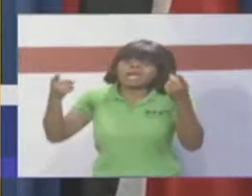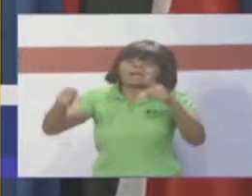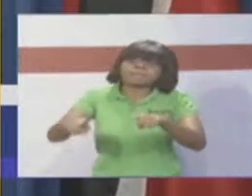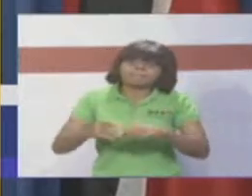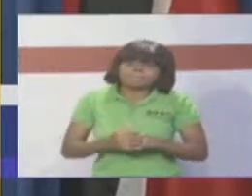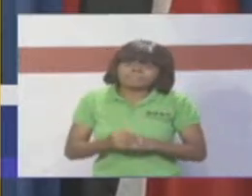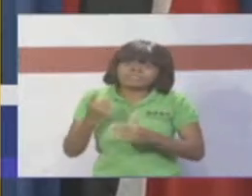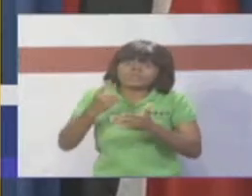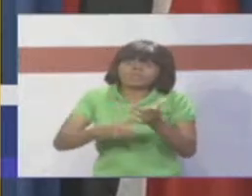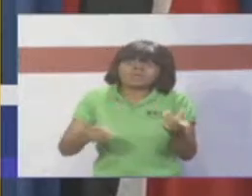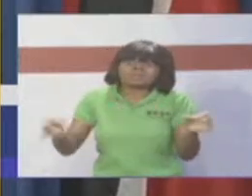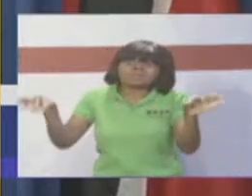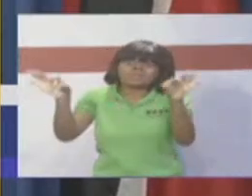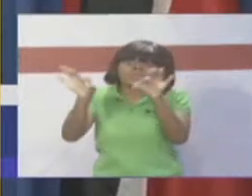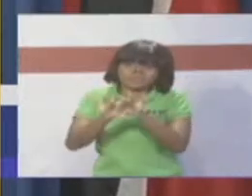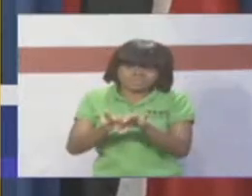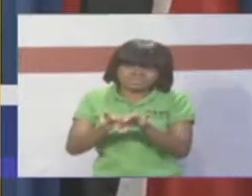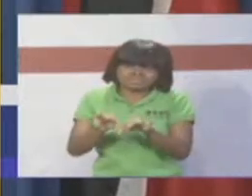that matters.